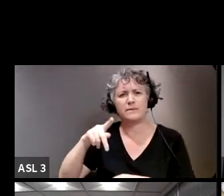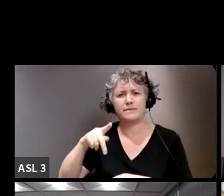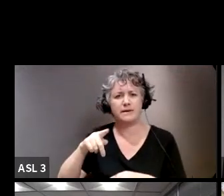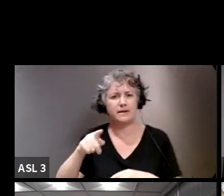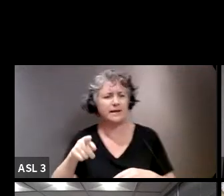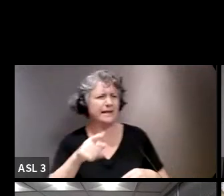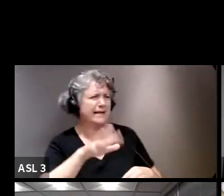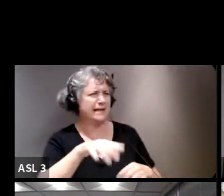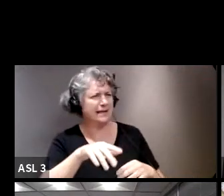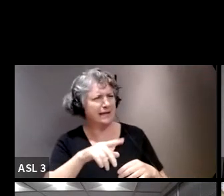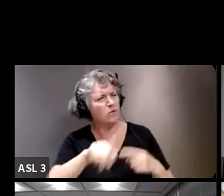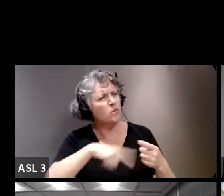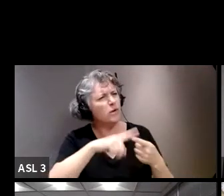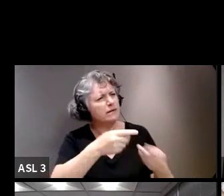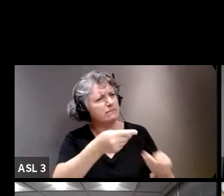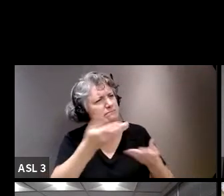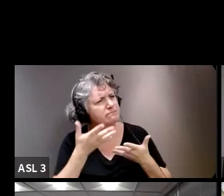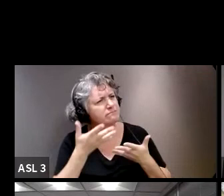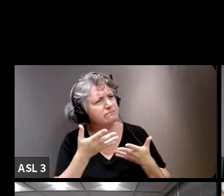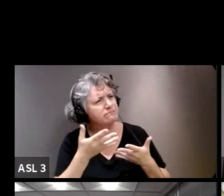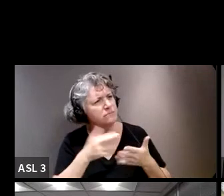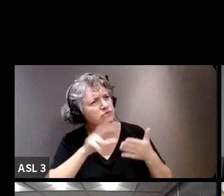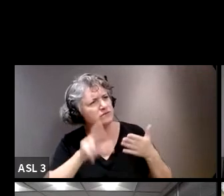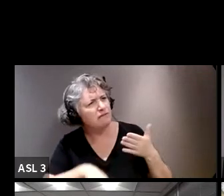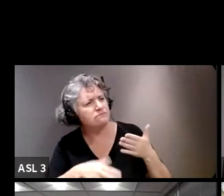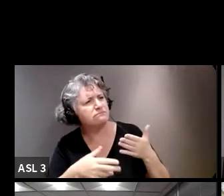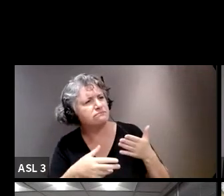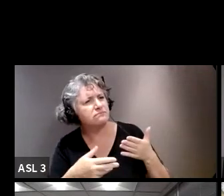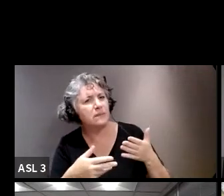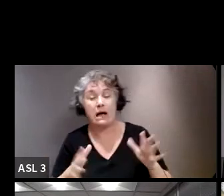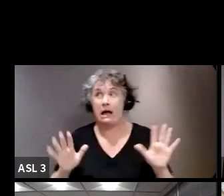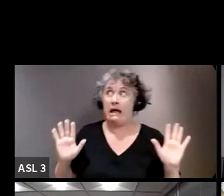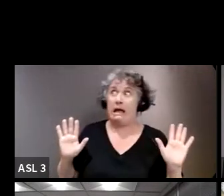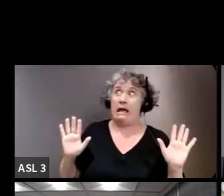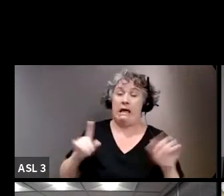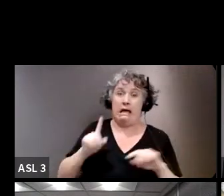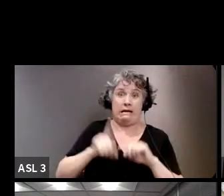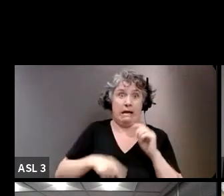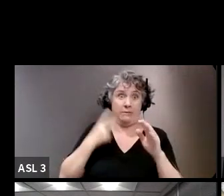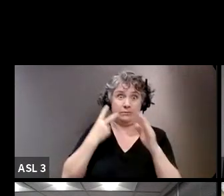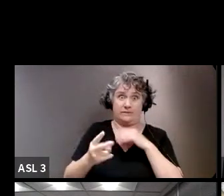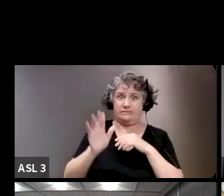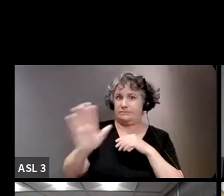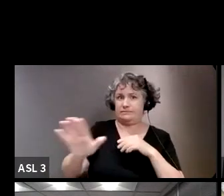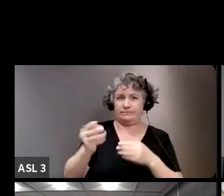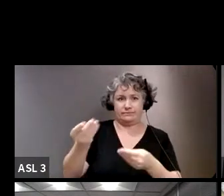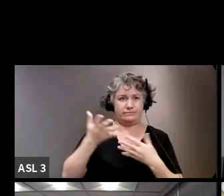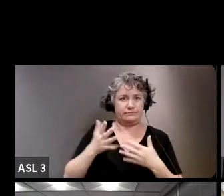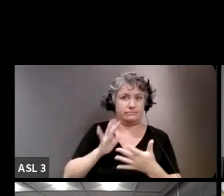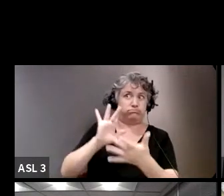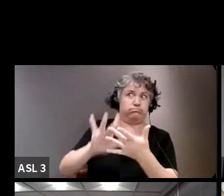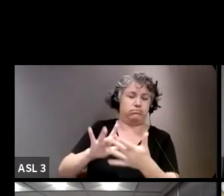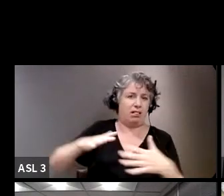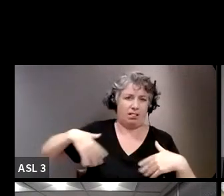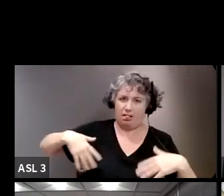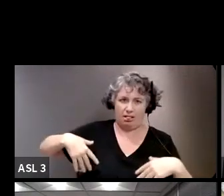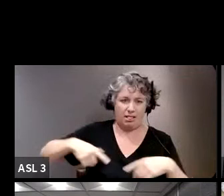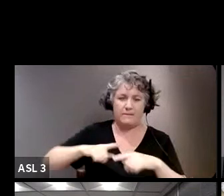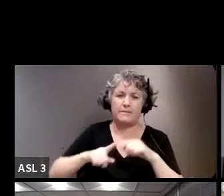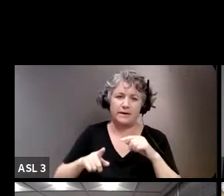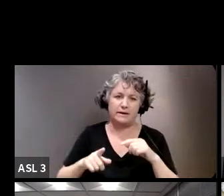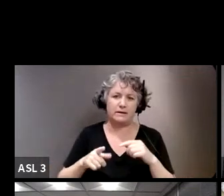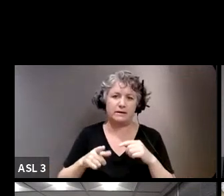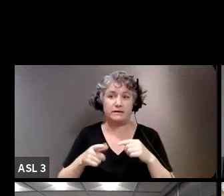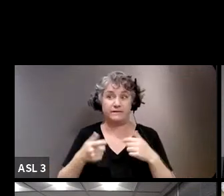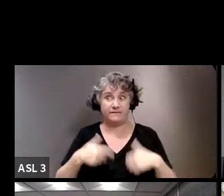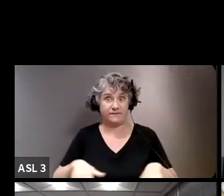something from them well i'm not going to try to to predict that because we haven't spoken to them yet but i think after